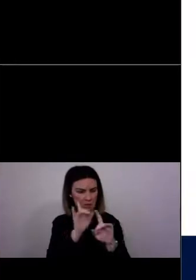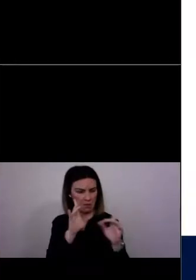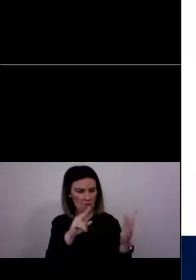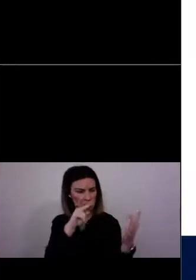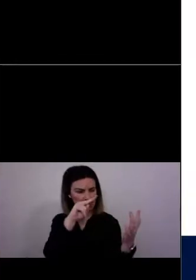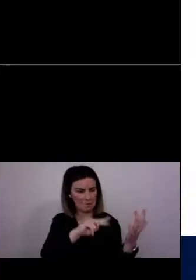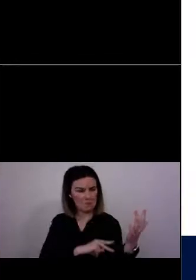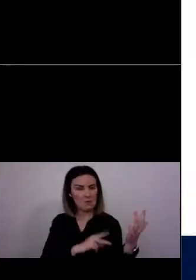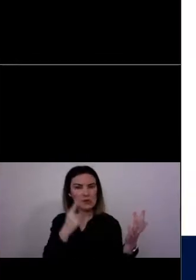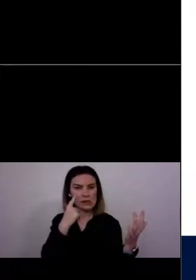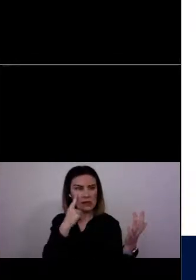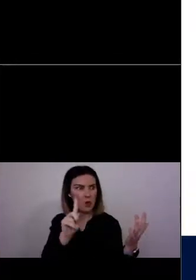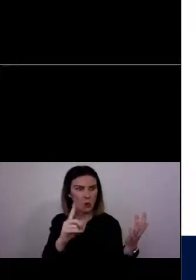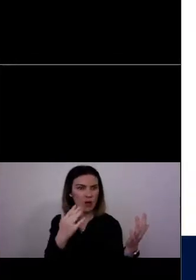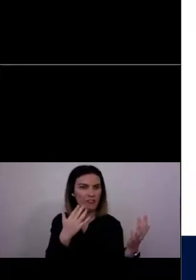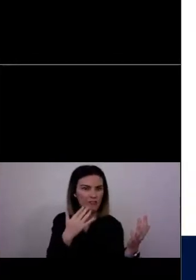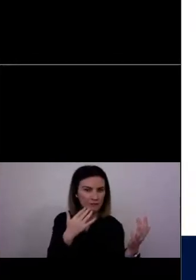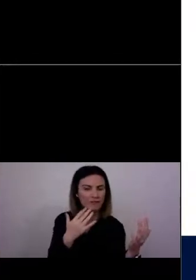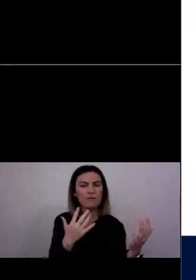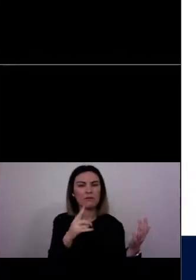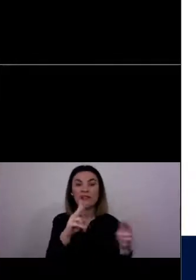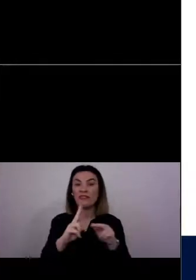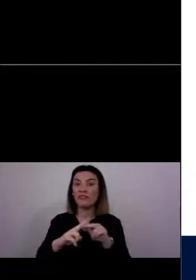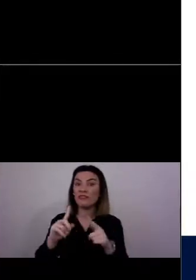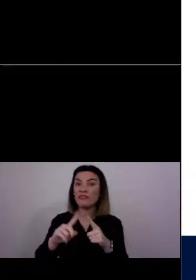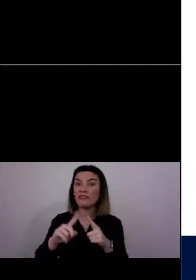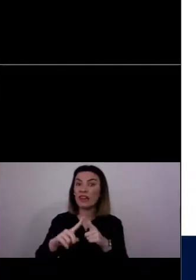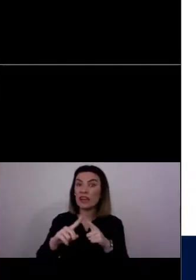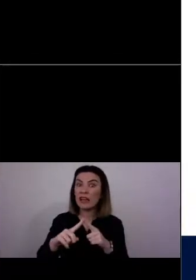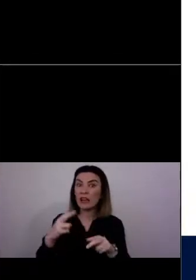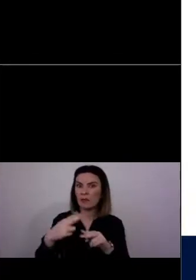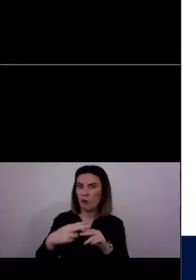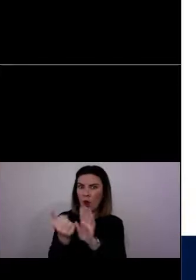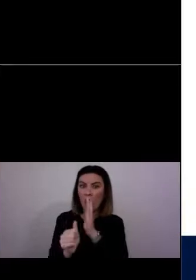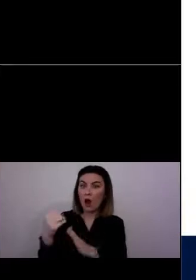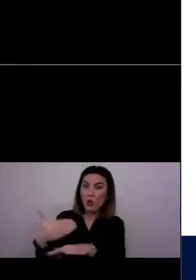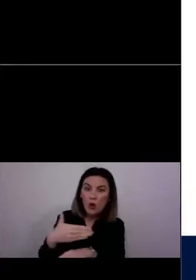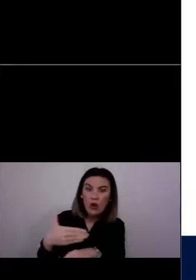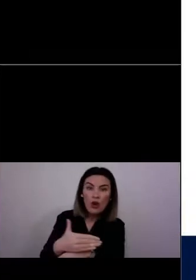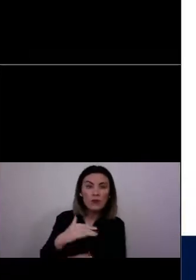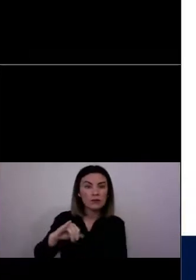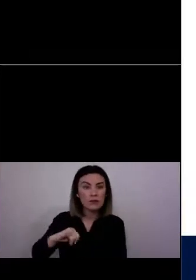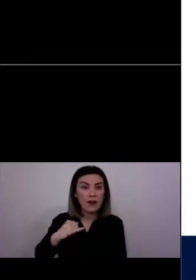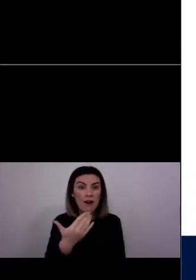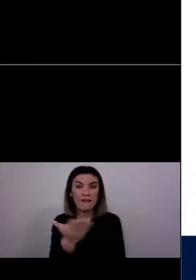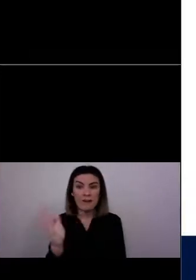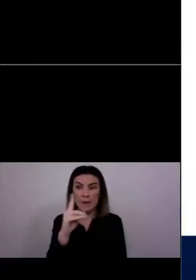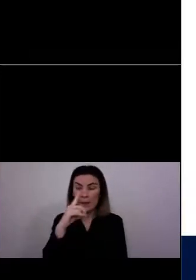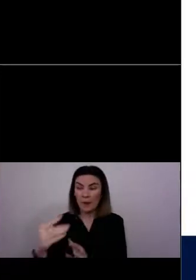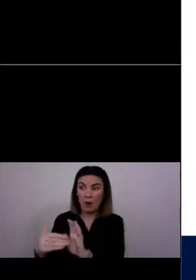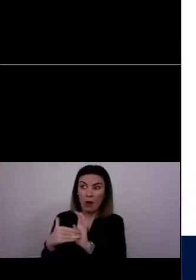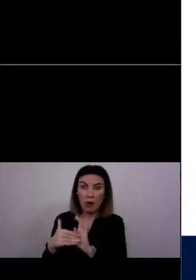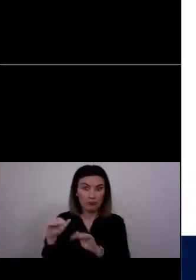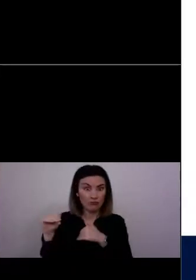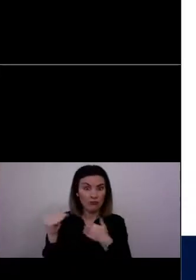industry rates and they also had a clear and detailed plan for developing and or presenting the